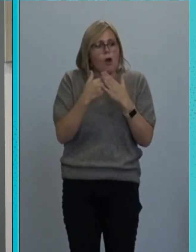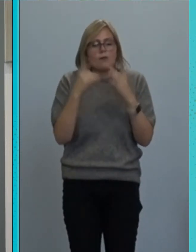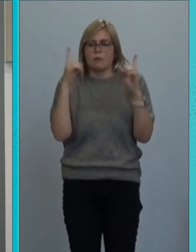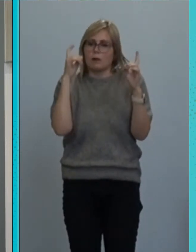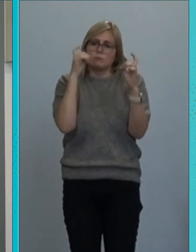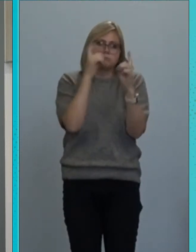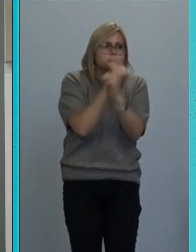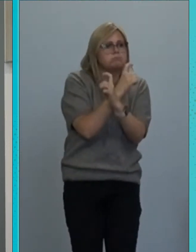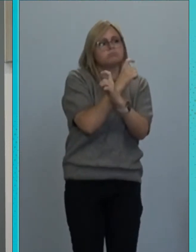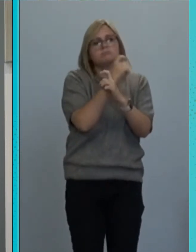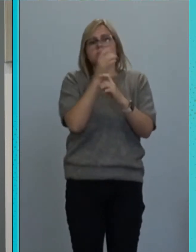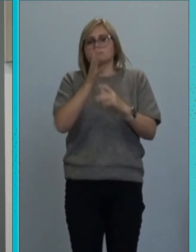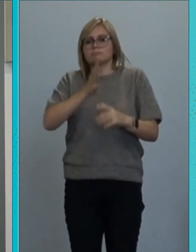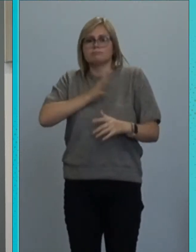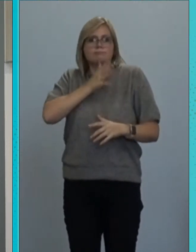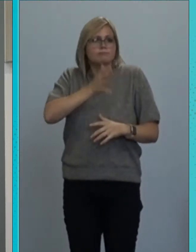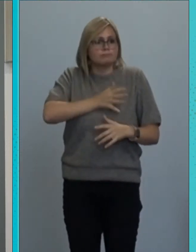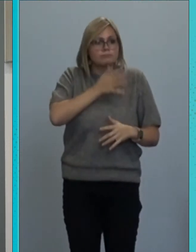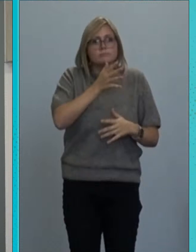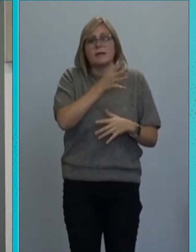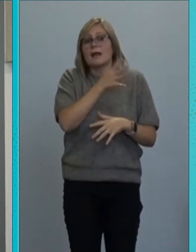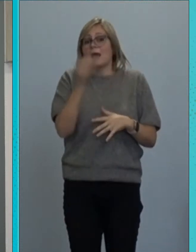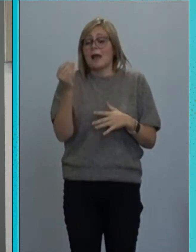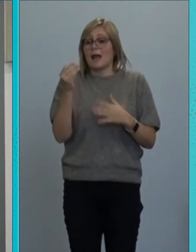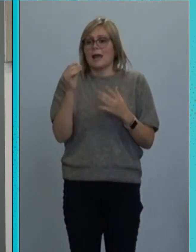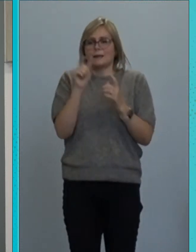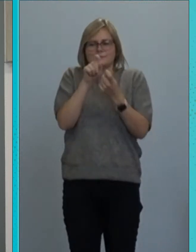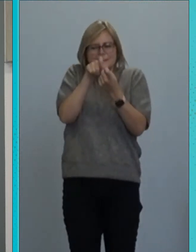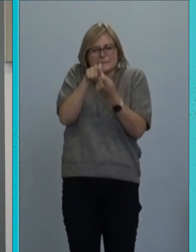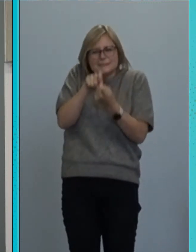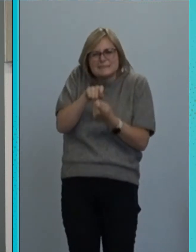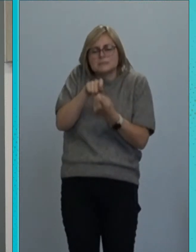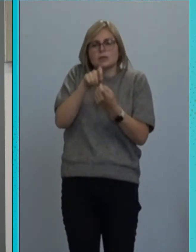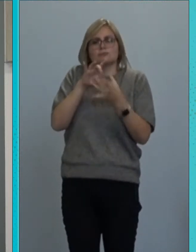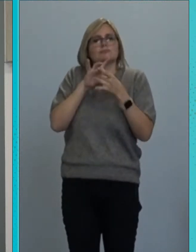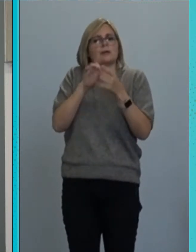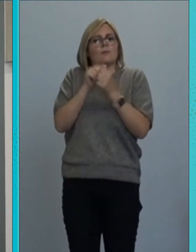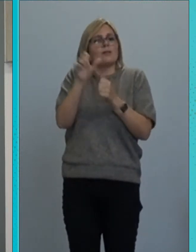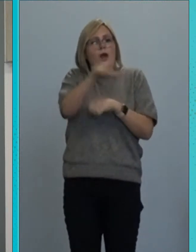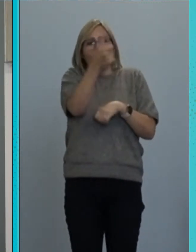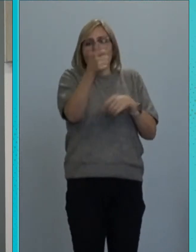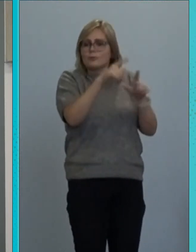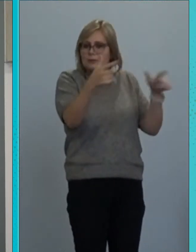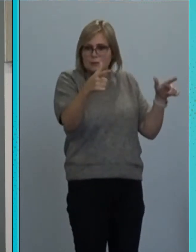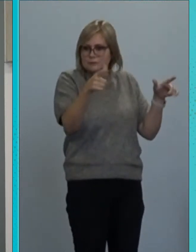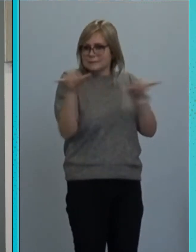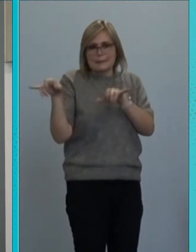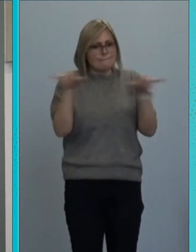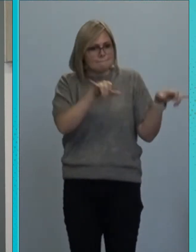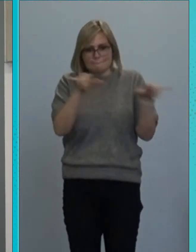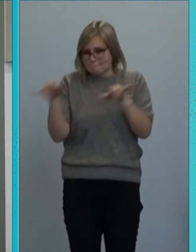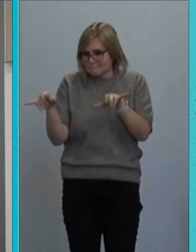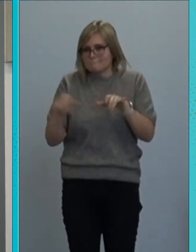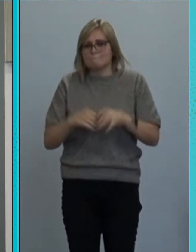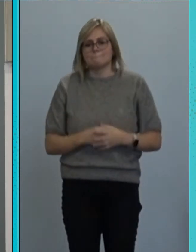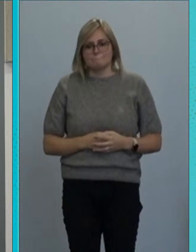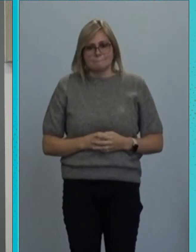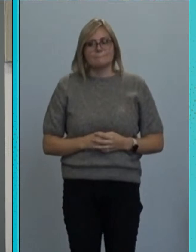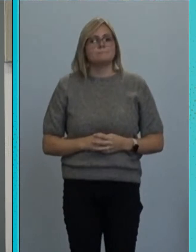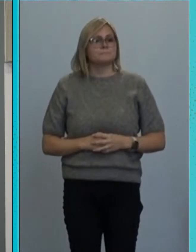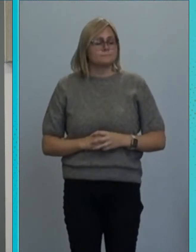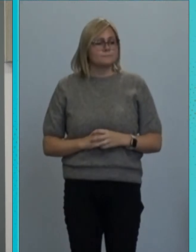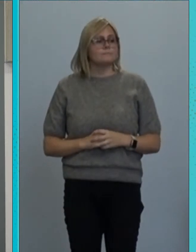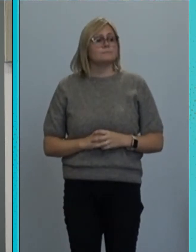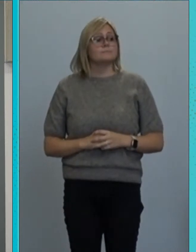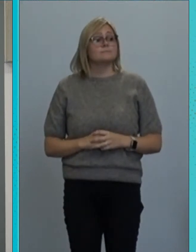complexities, sophistication, and nuances of spoken languages. And in the case